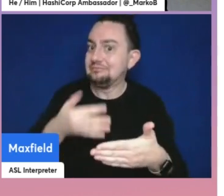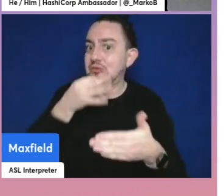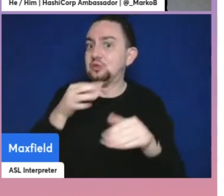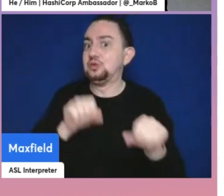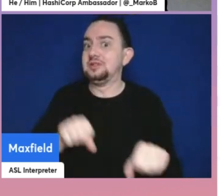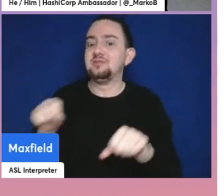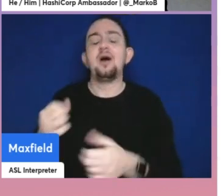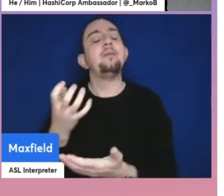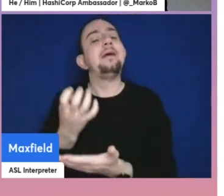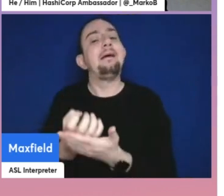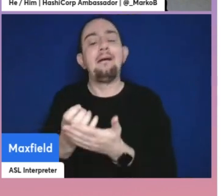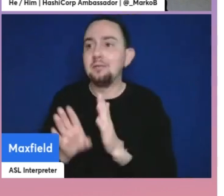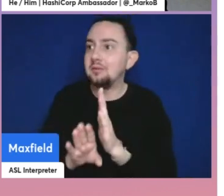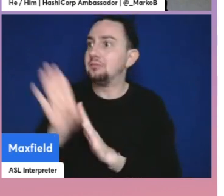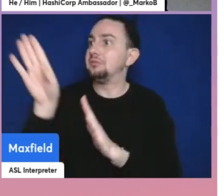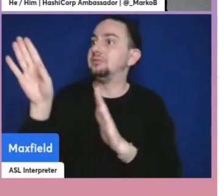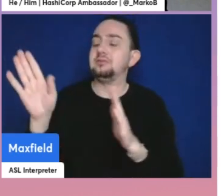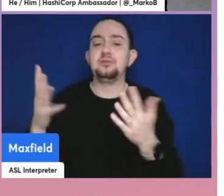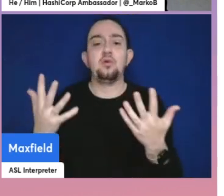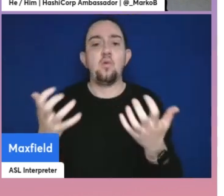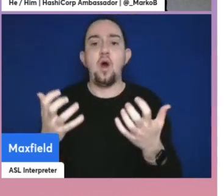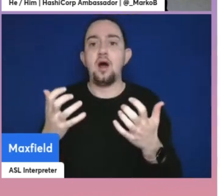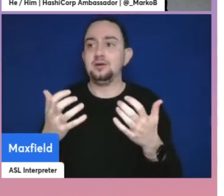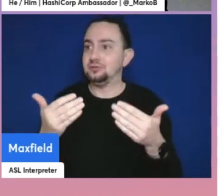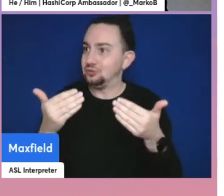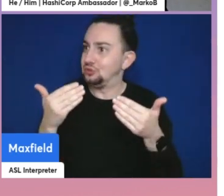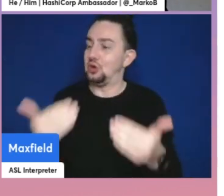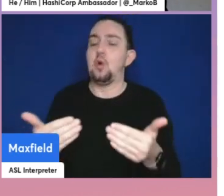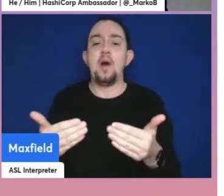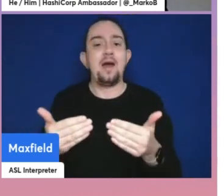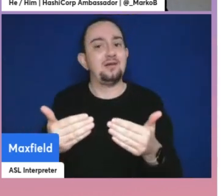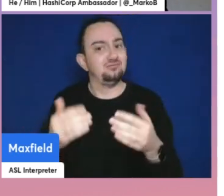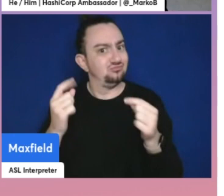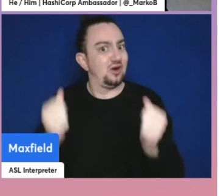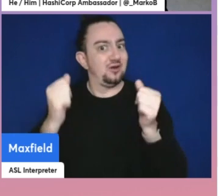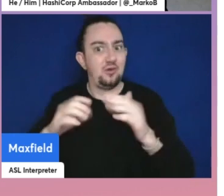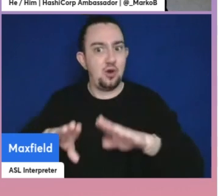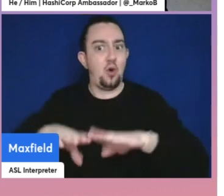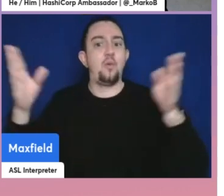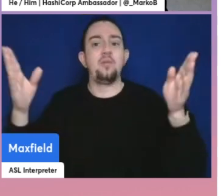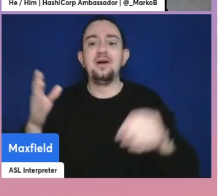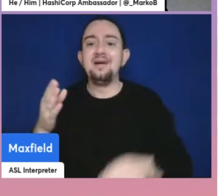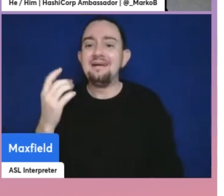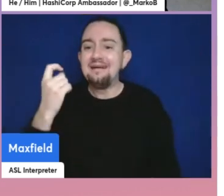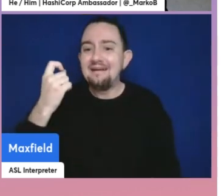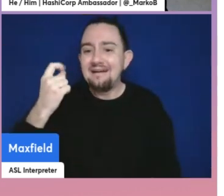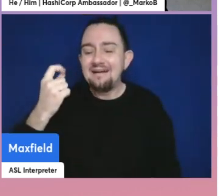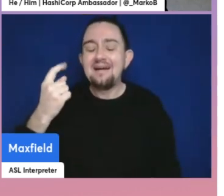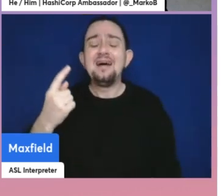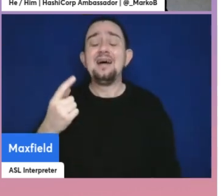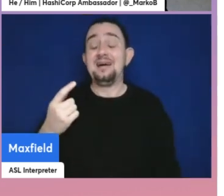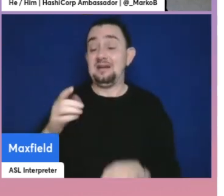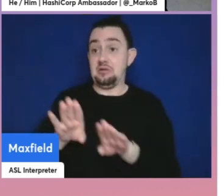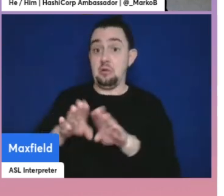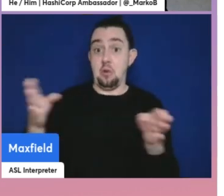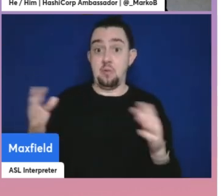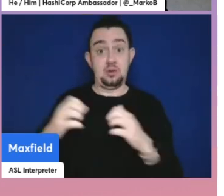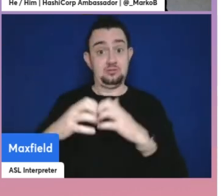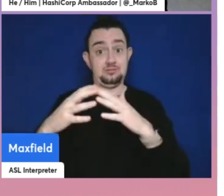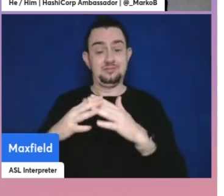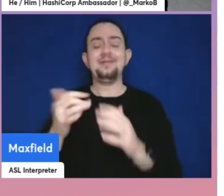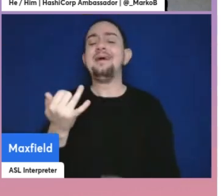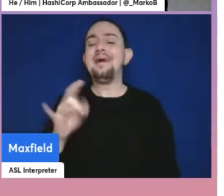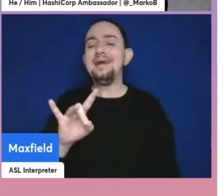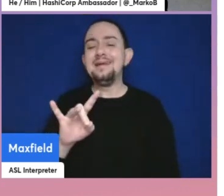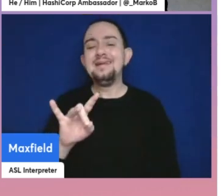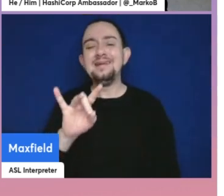growing, they were kind of pressured to open it soon. And shortly after its opening, so after it was opened in 1878, just